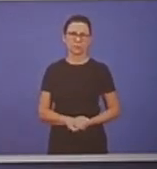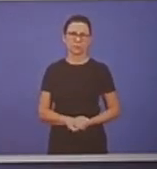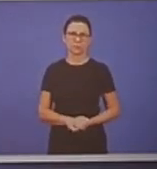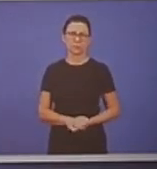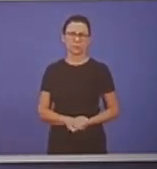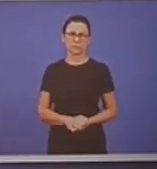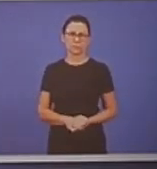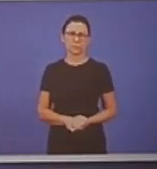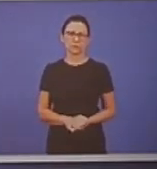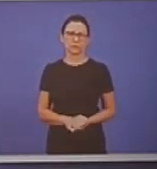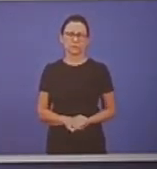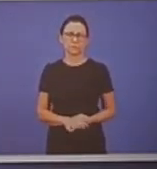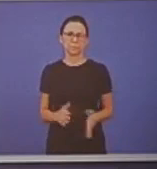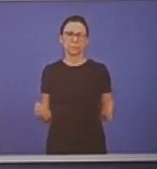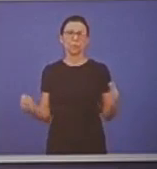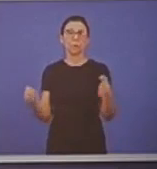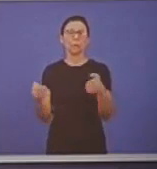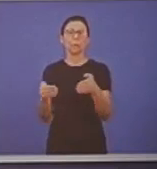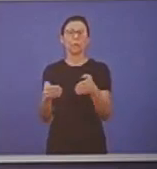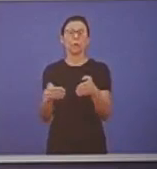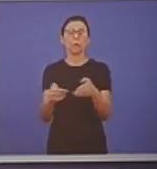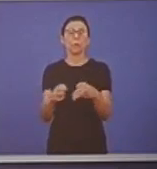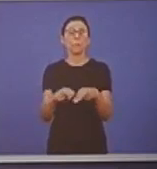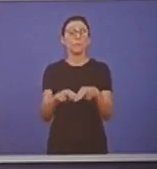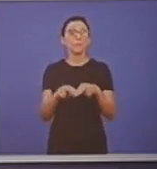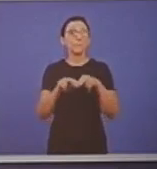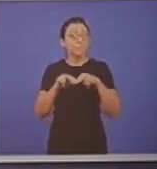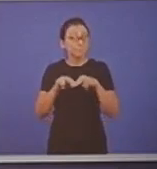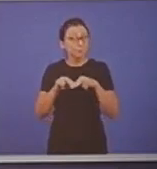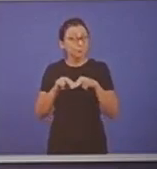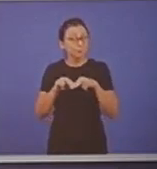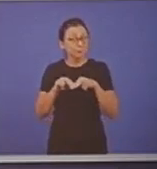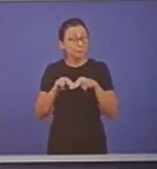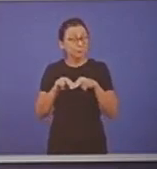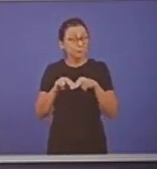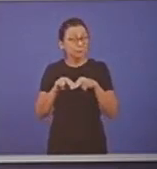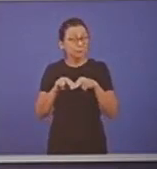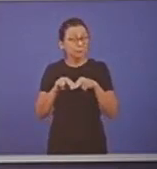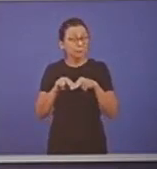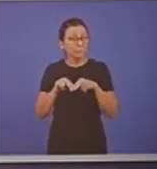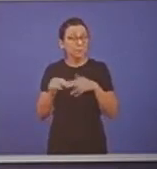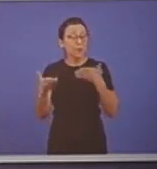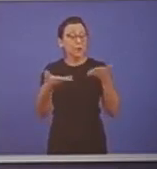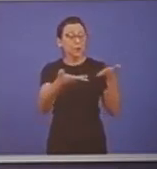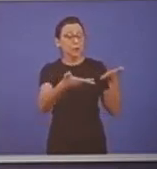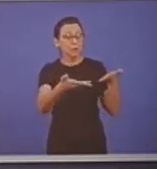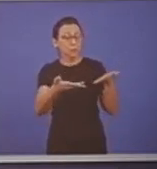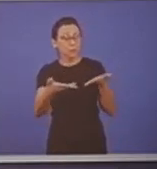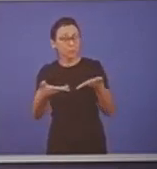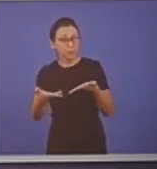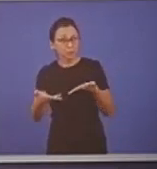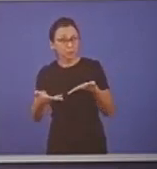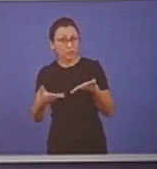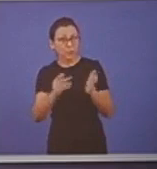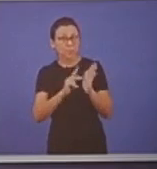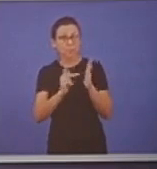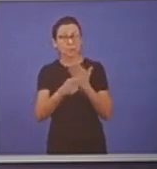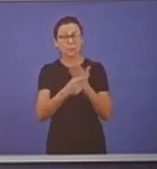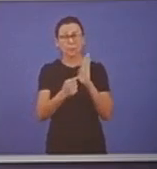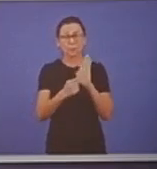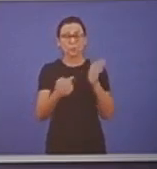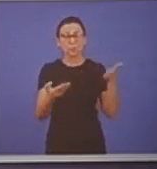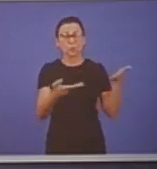The importance is to have the main subject very firm, very clear. What was